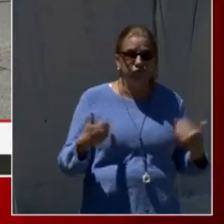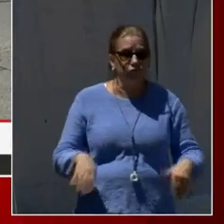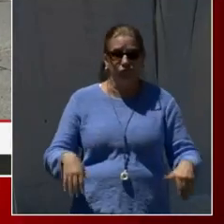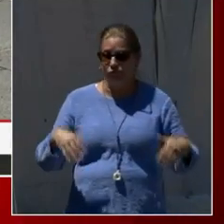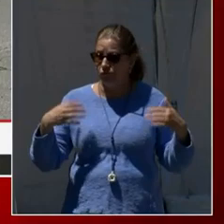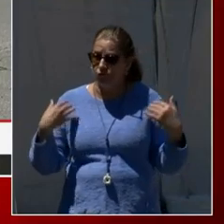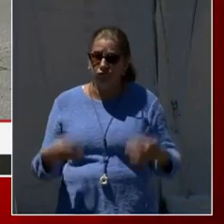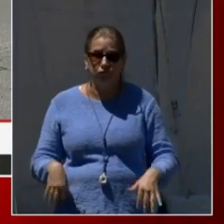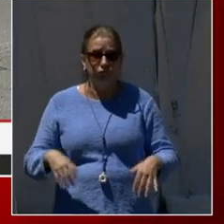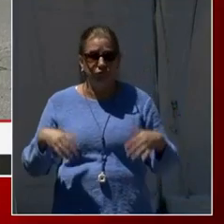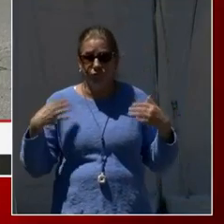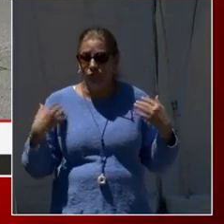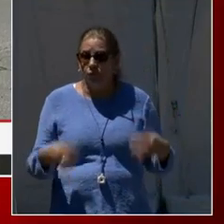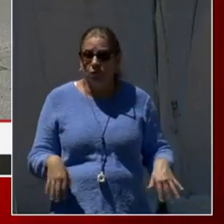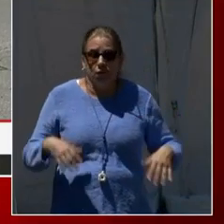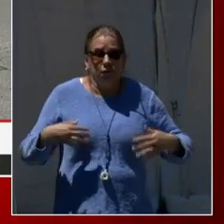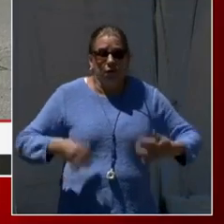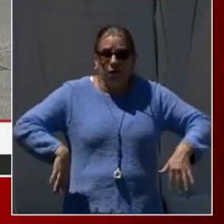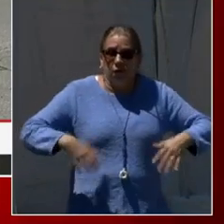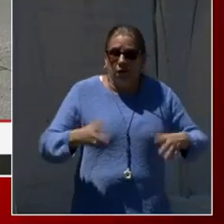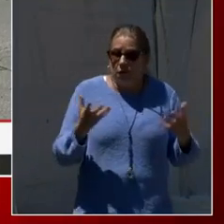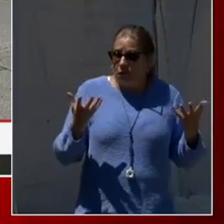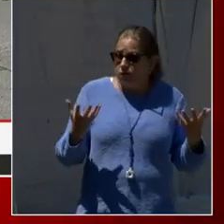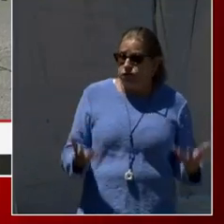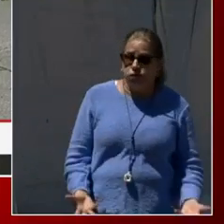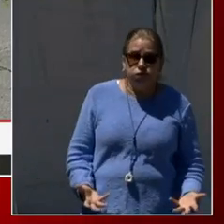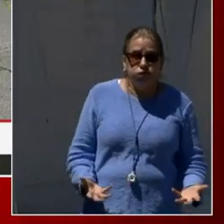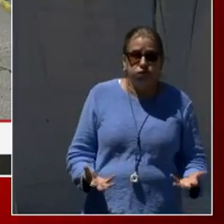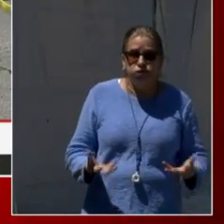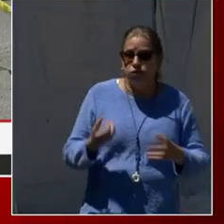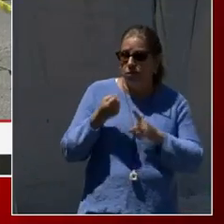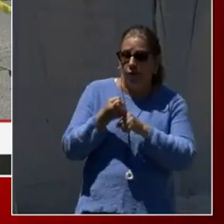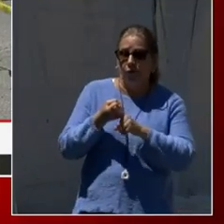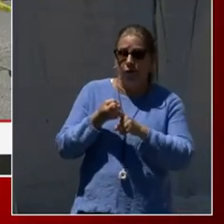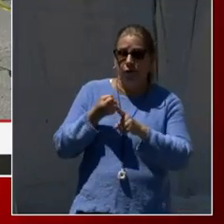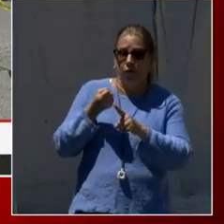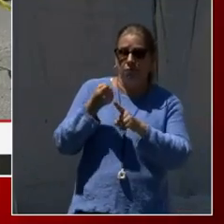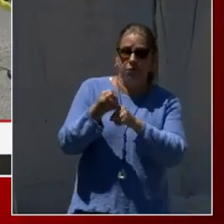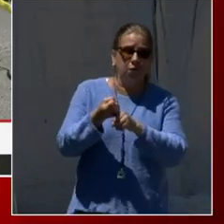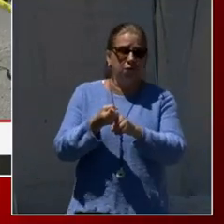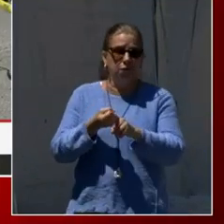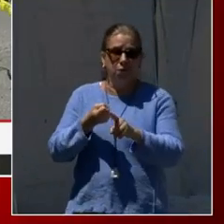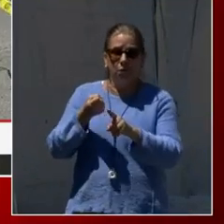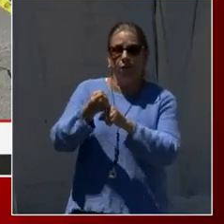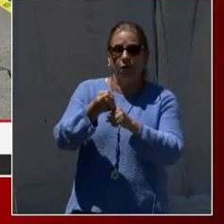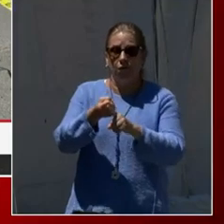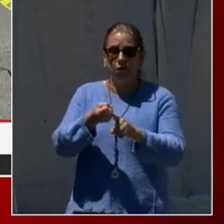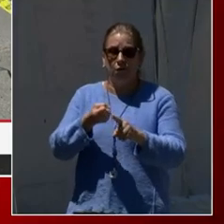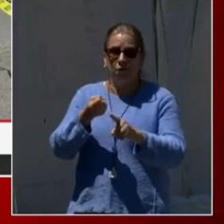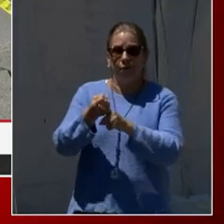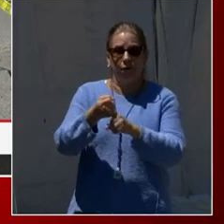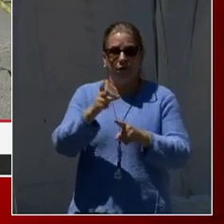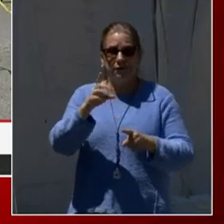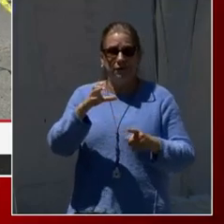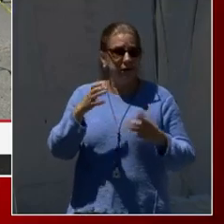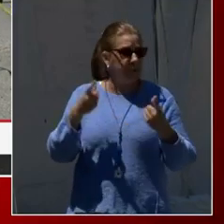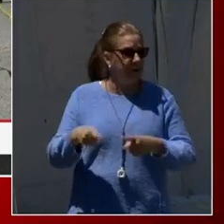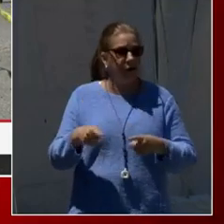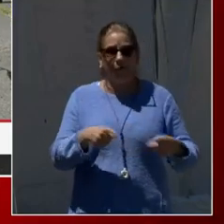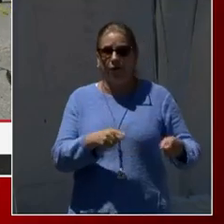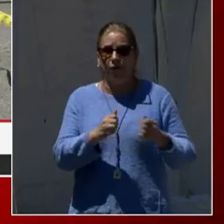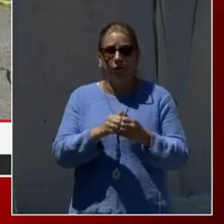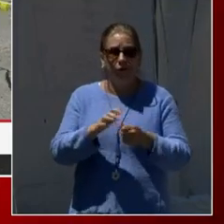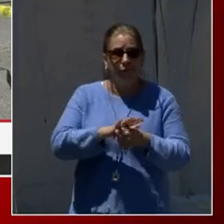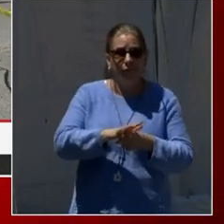of heavy things happening at people all at once, and most people can't ever think of an occasion like this in